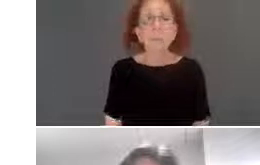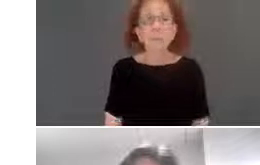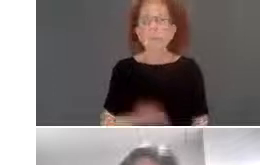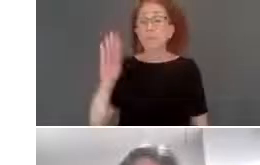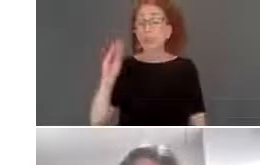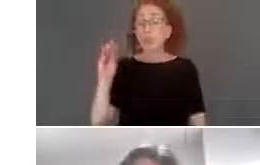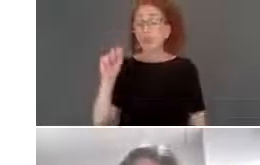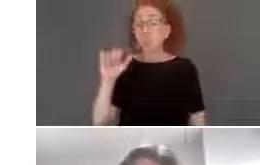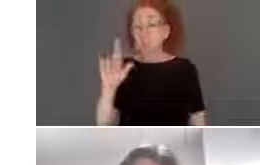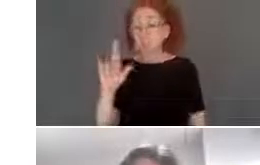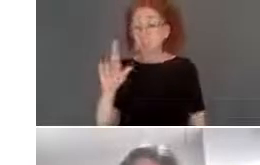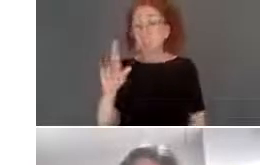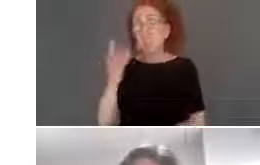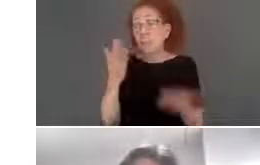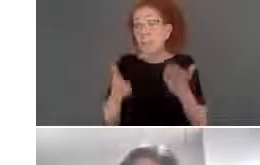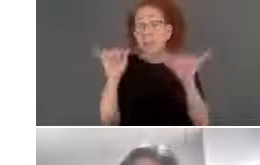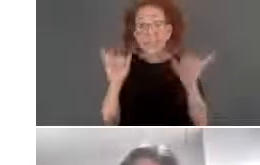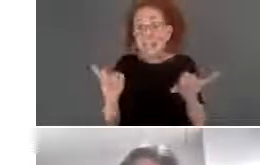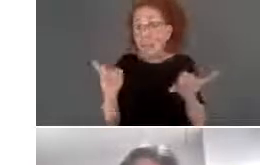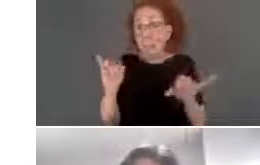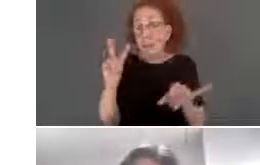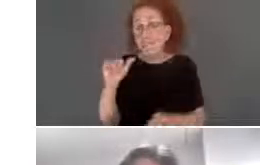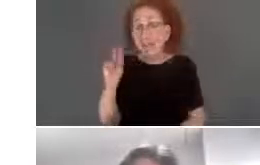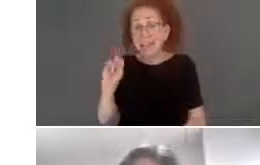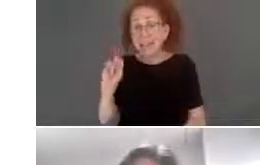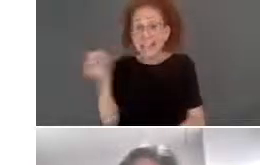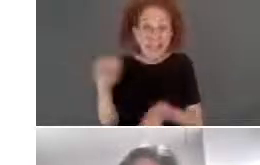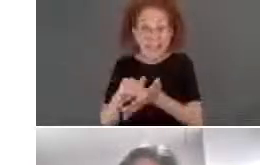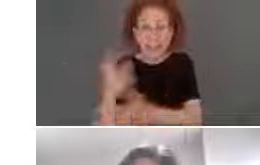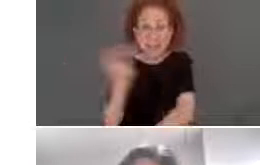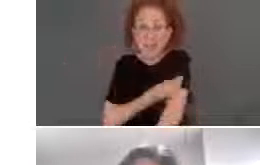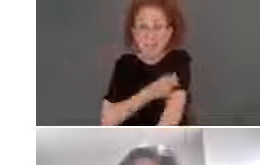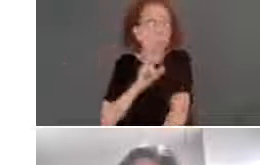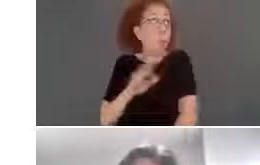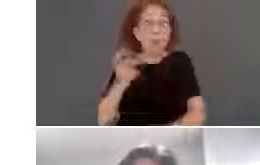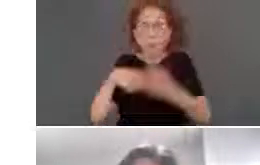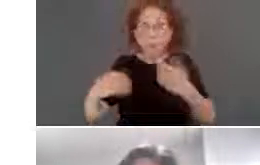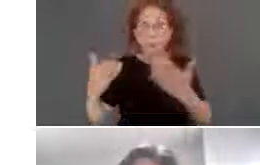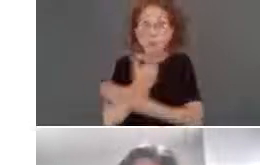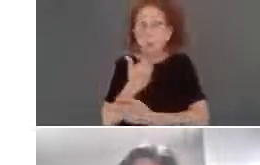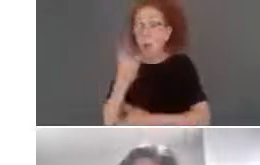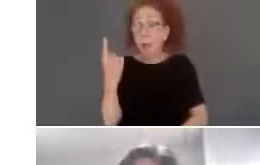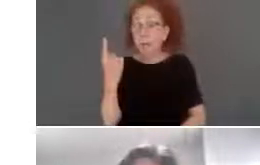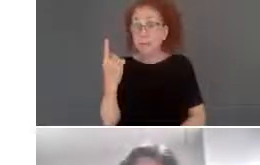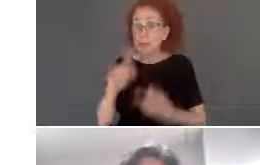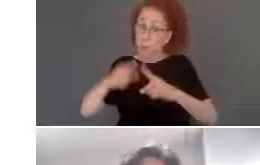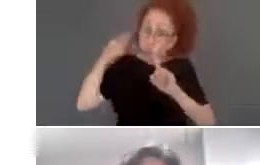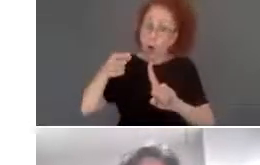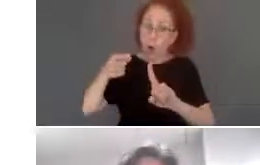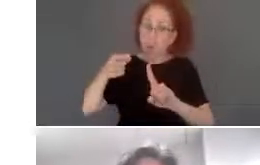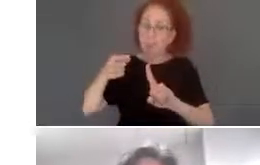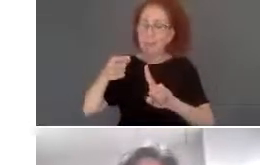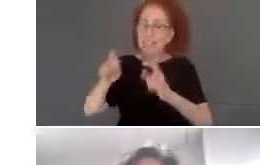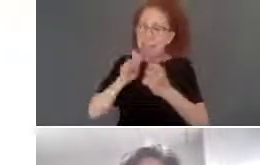shots could end up being the same vaccine that you received. They may be a new vaccine that targets